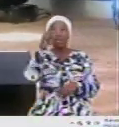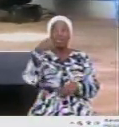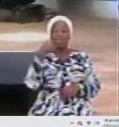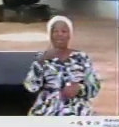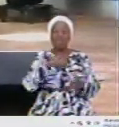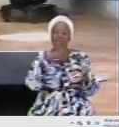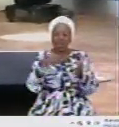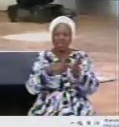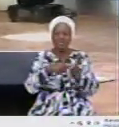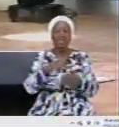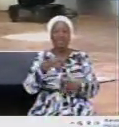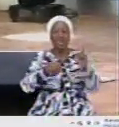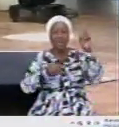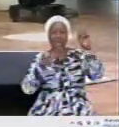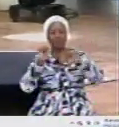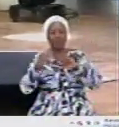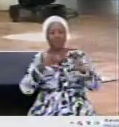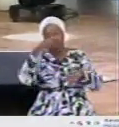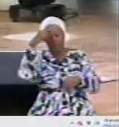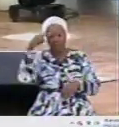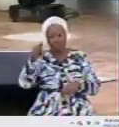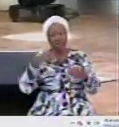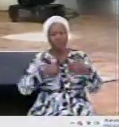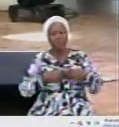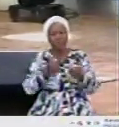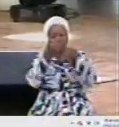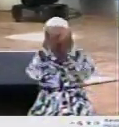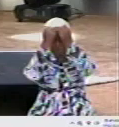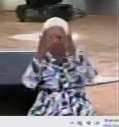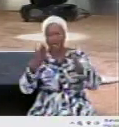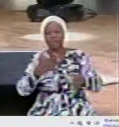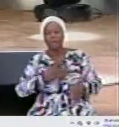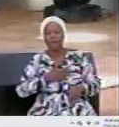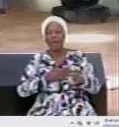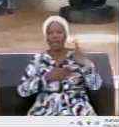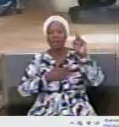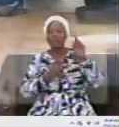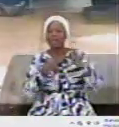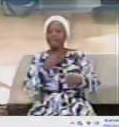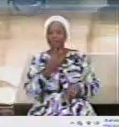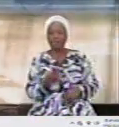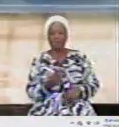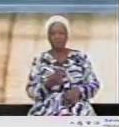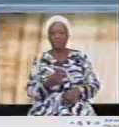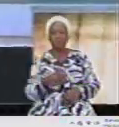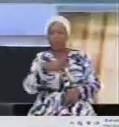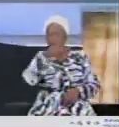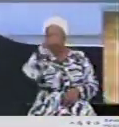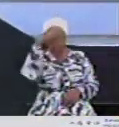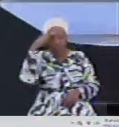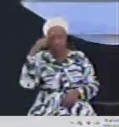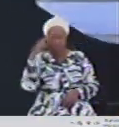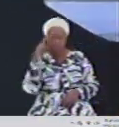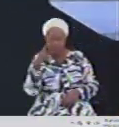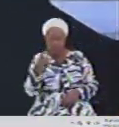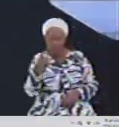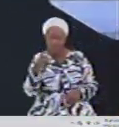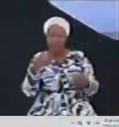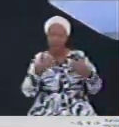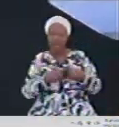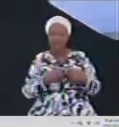do because thou hast obeyed my voice. Because thou